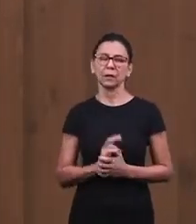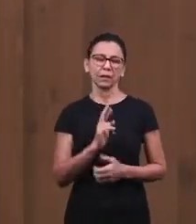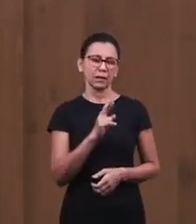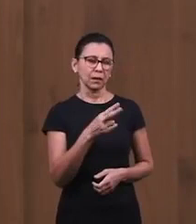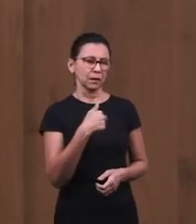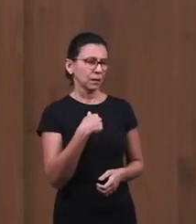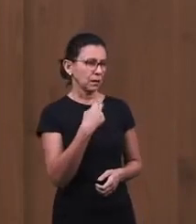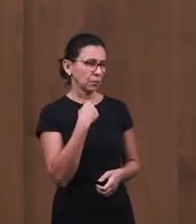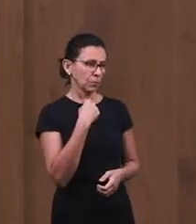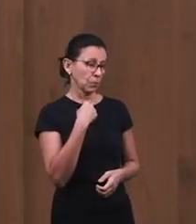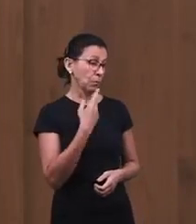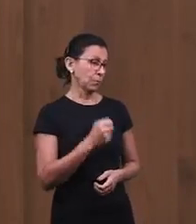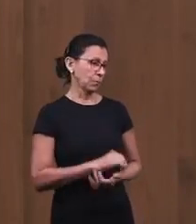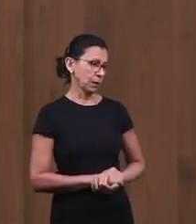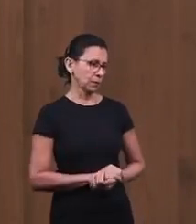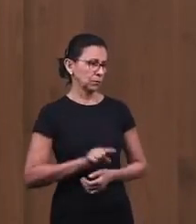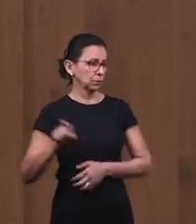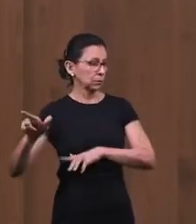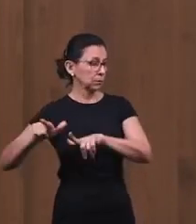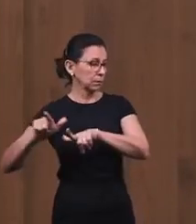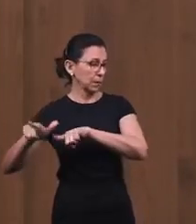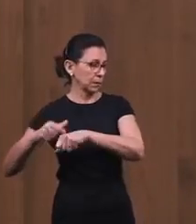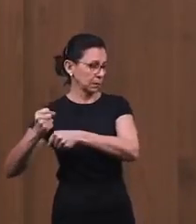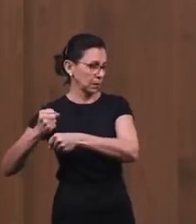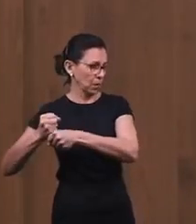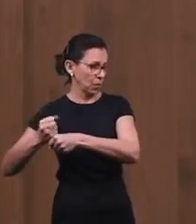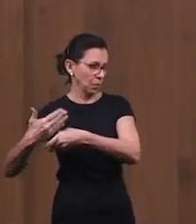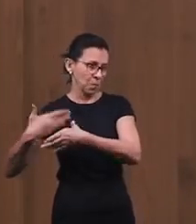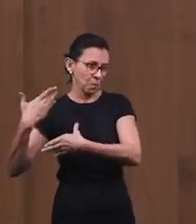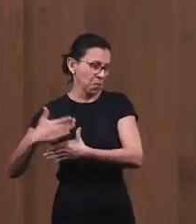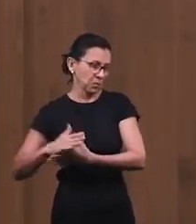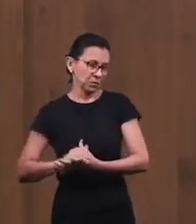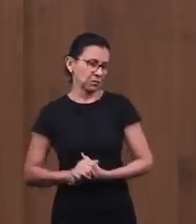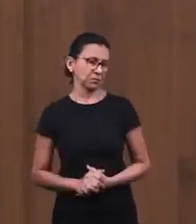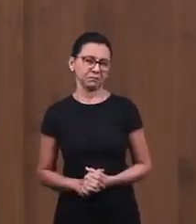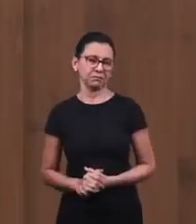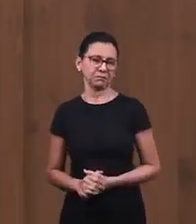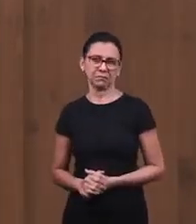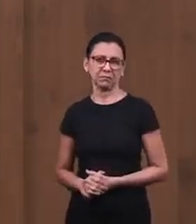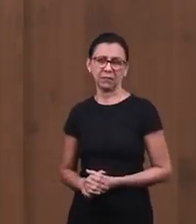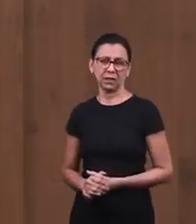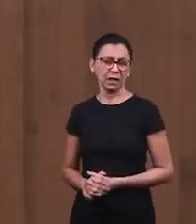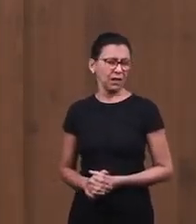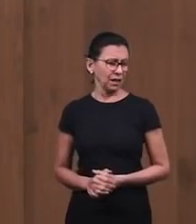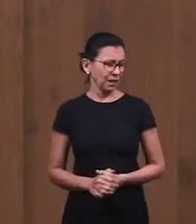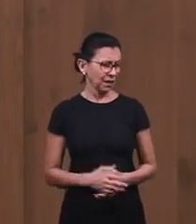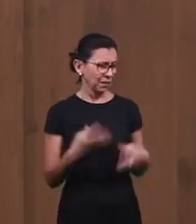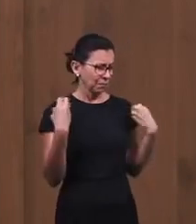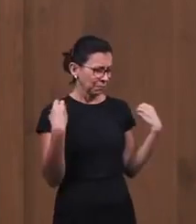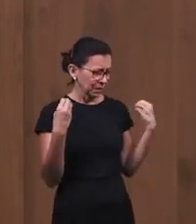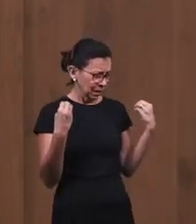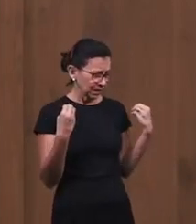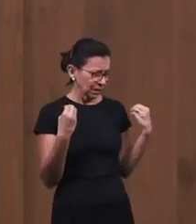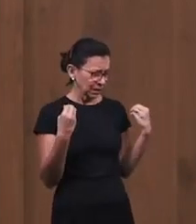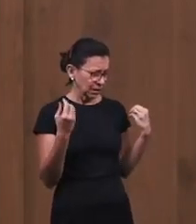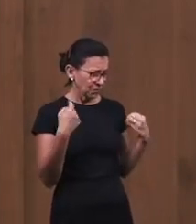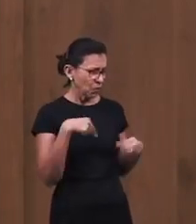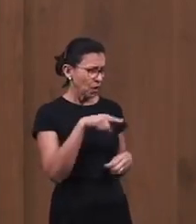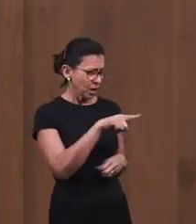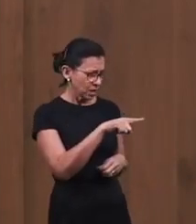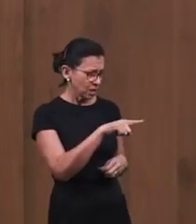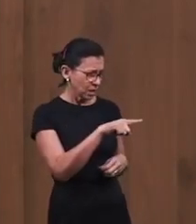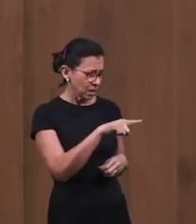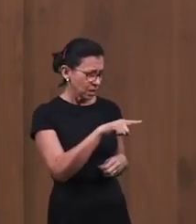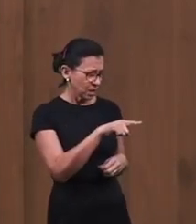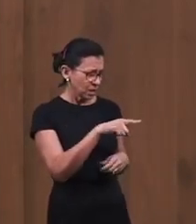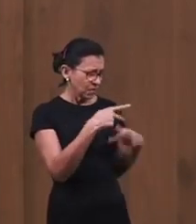him, saying, I am doing a great work. I cannot go down. I cannot leave Jerusalem. What do I have to do